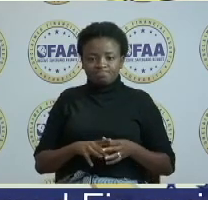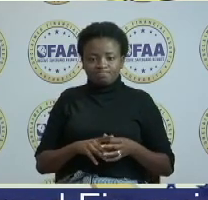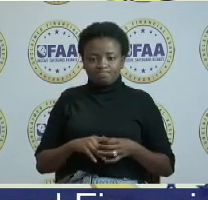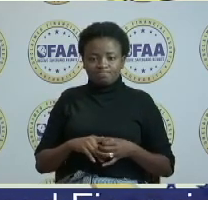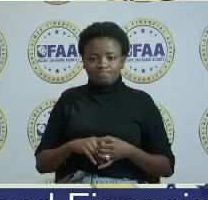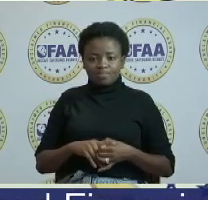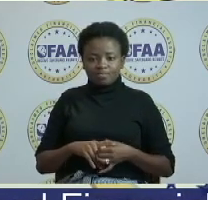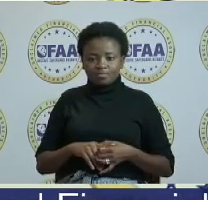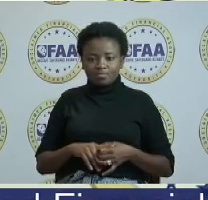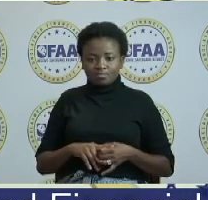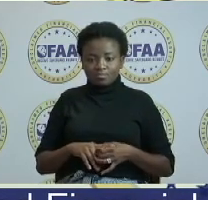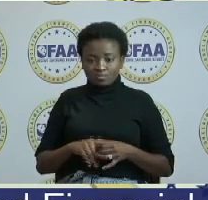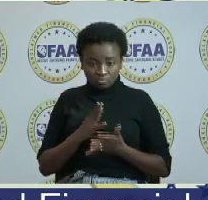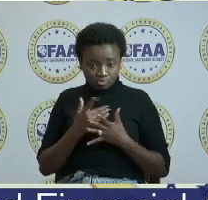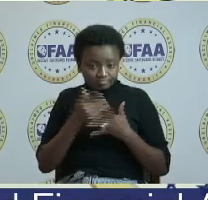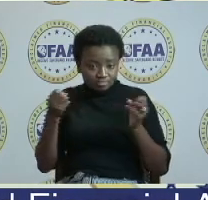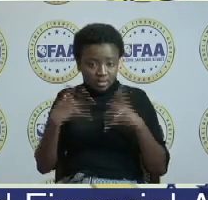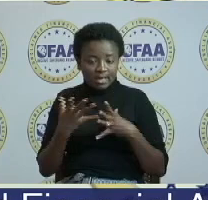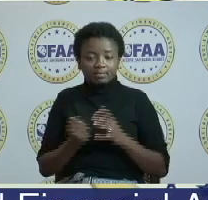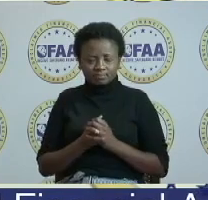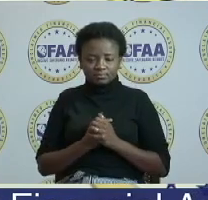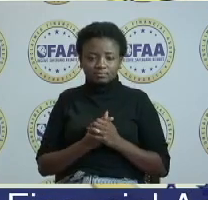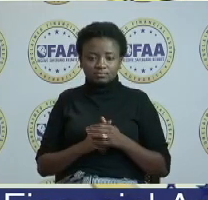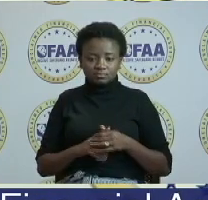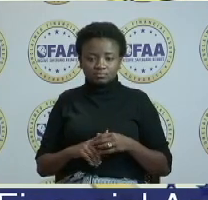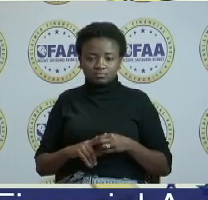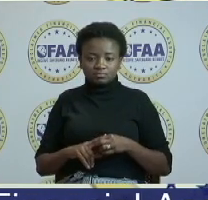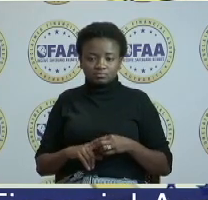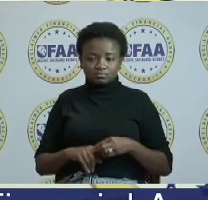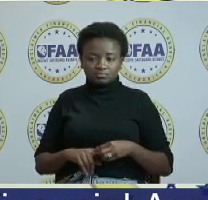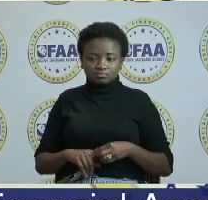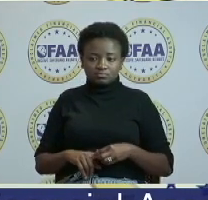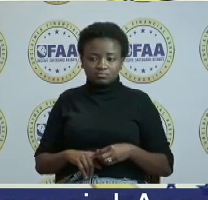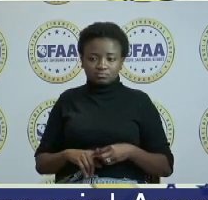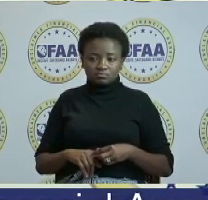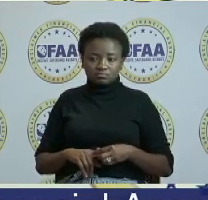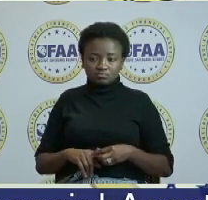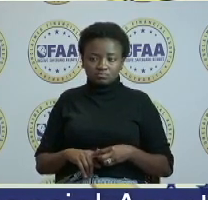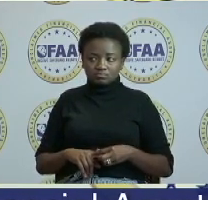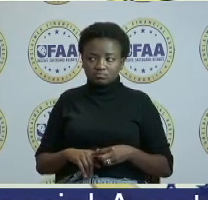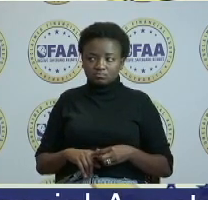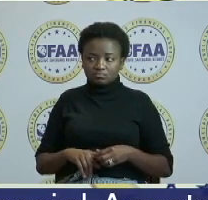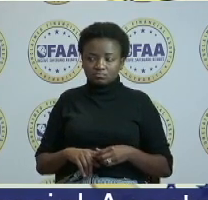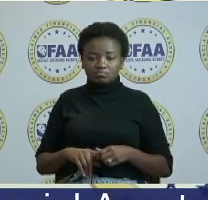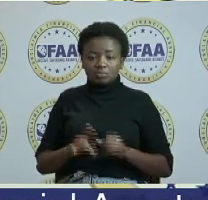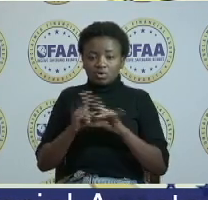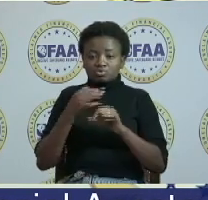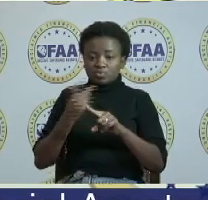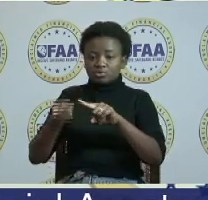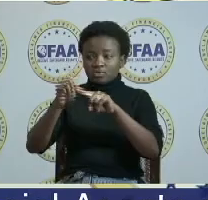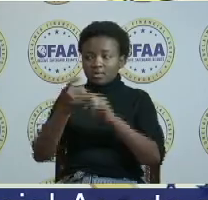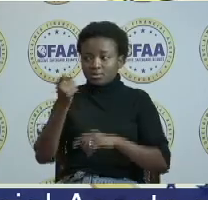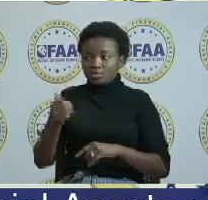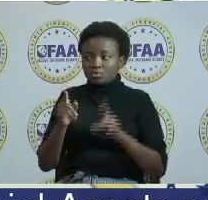concerned. So I think that is quite clear as far as the current legislation is concerned. Yeah. All right. Yeah.